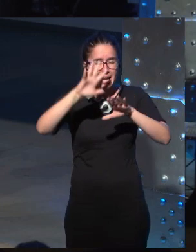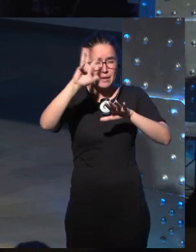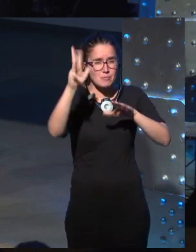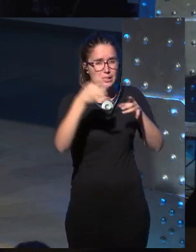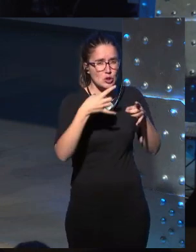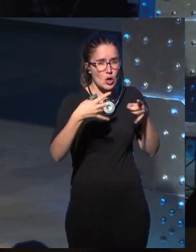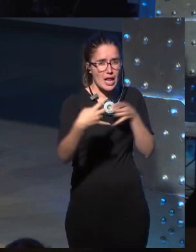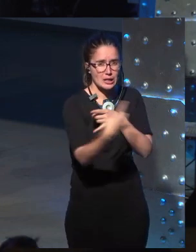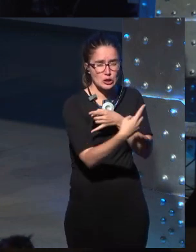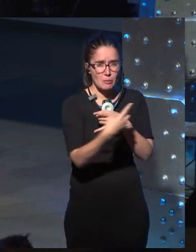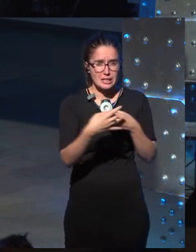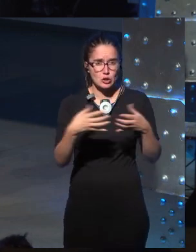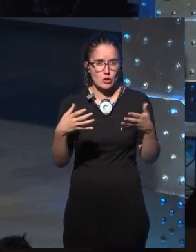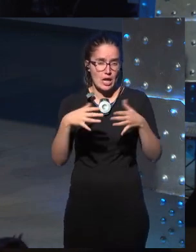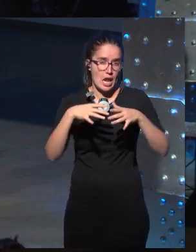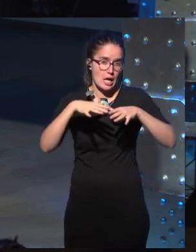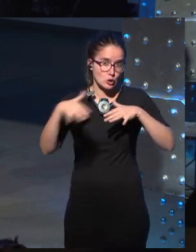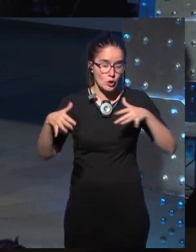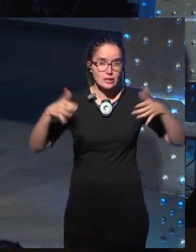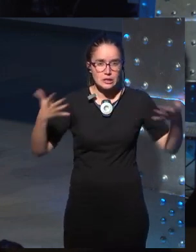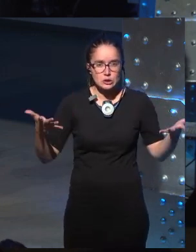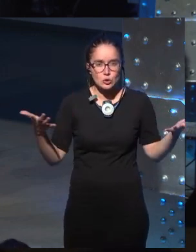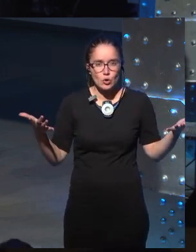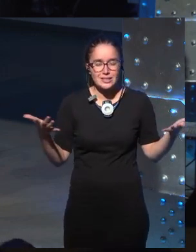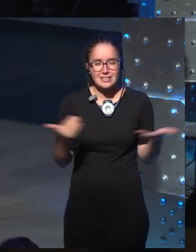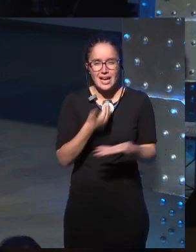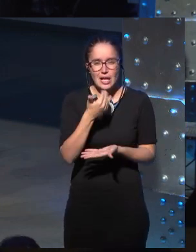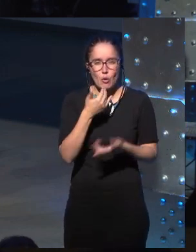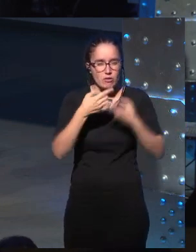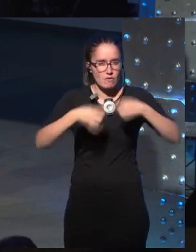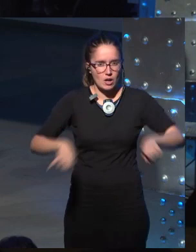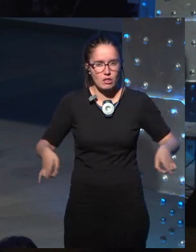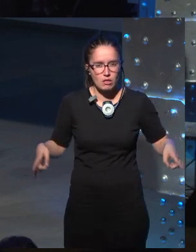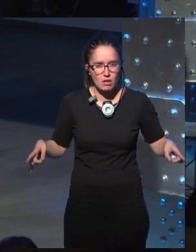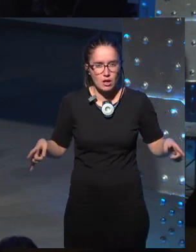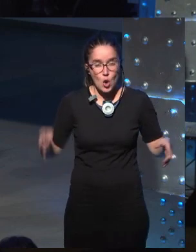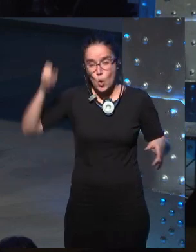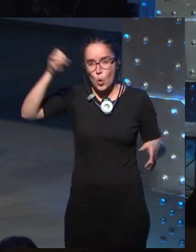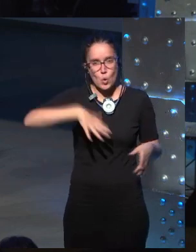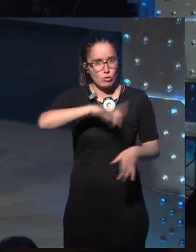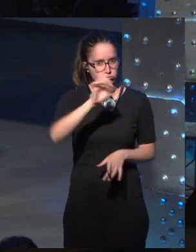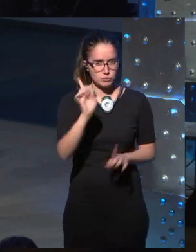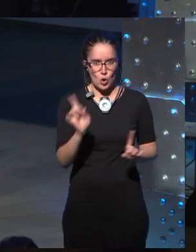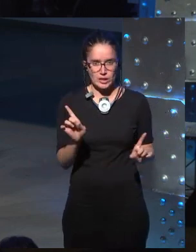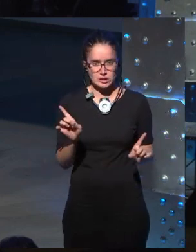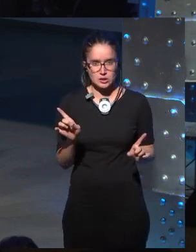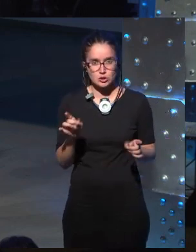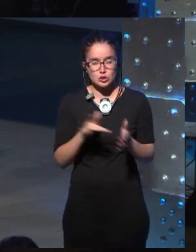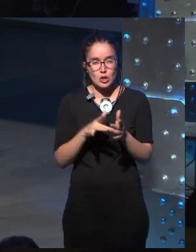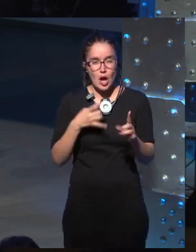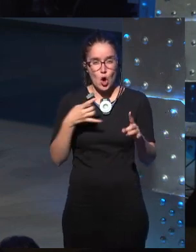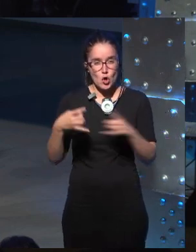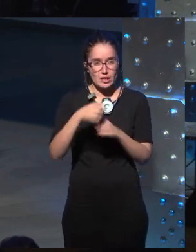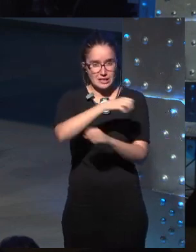say. This is something different. It is not light. It is gravitational wave. It's something